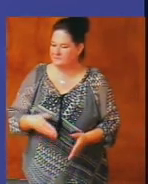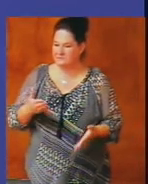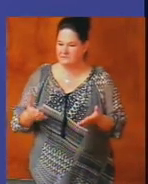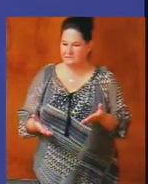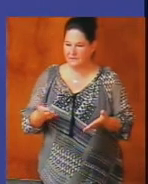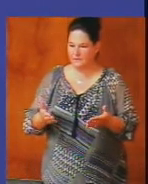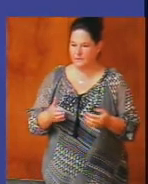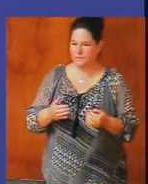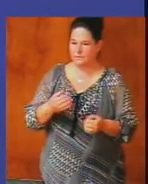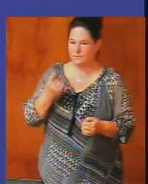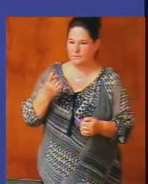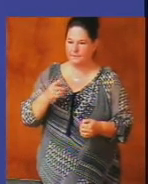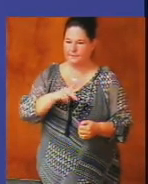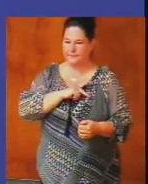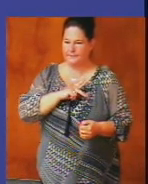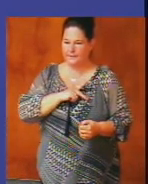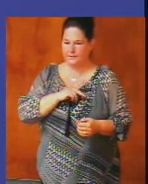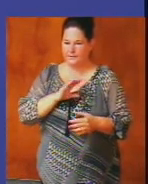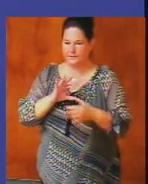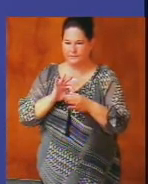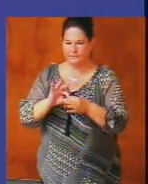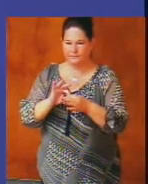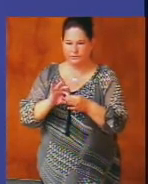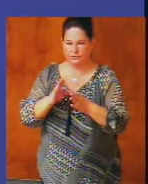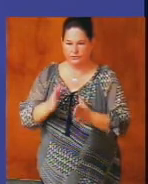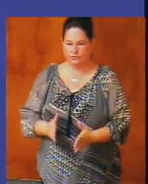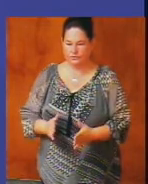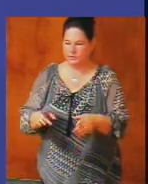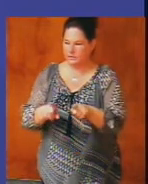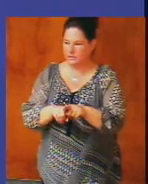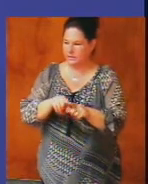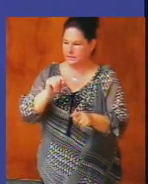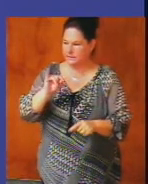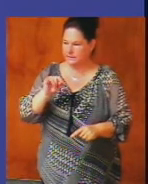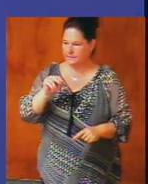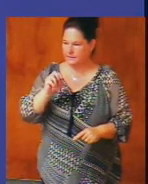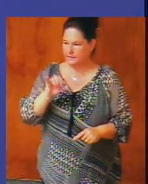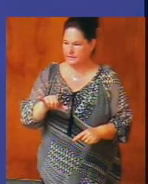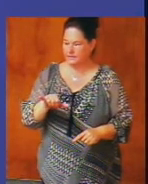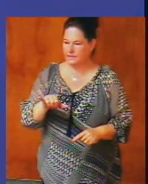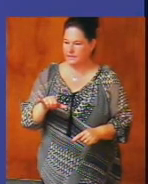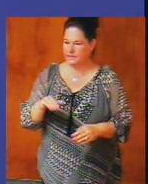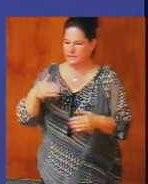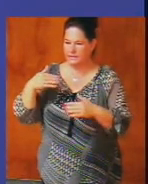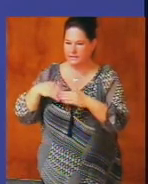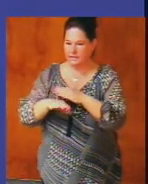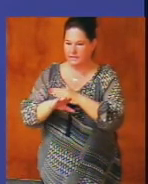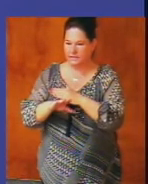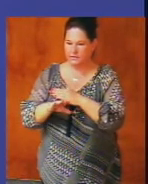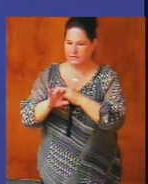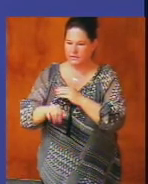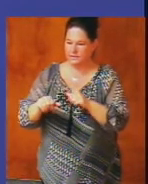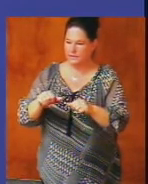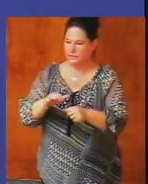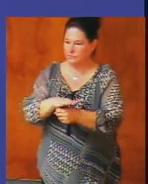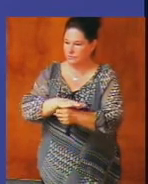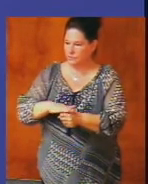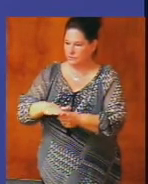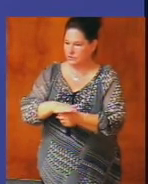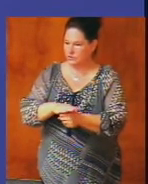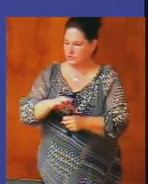Perhaps one of Paul's associates, like Timothy, went into the regions